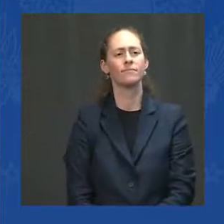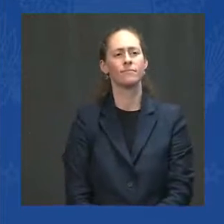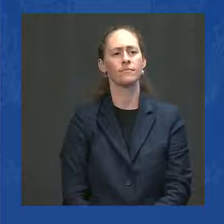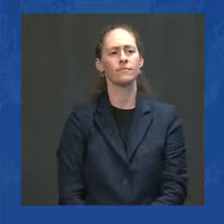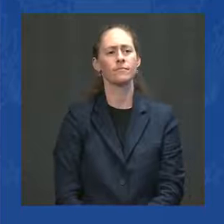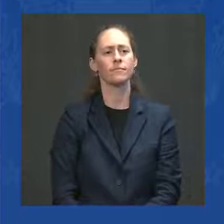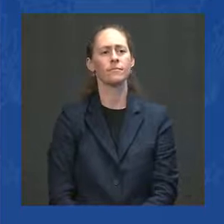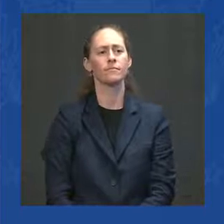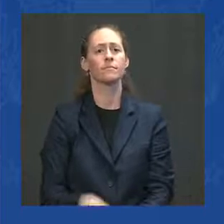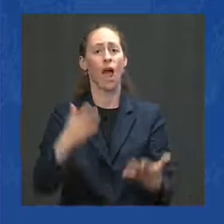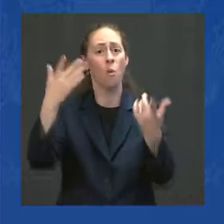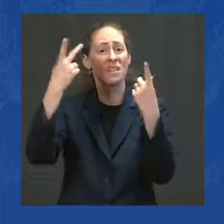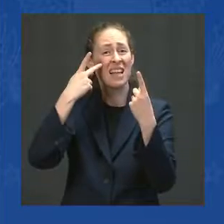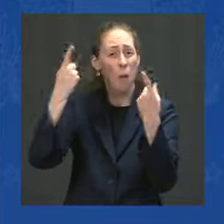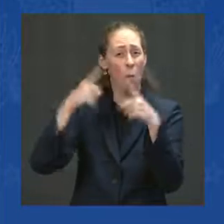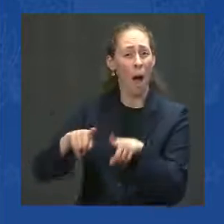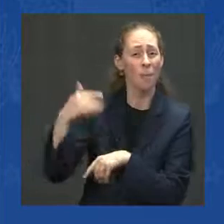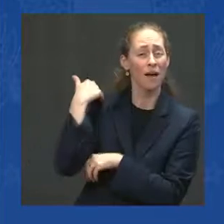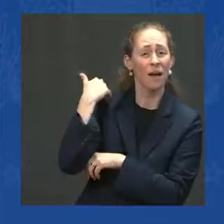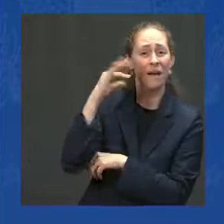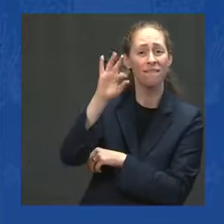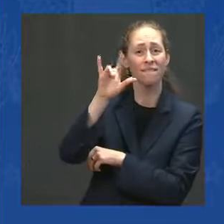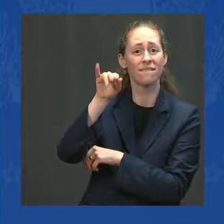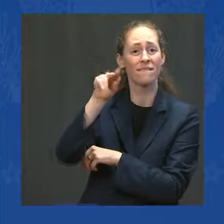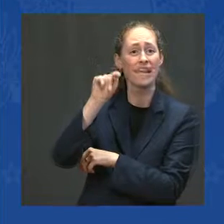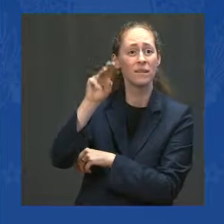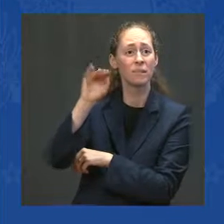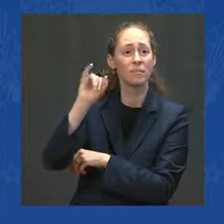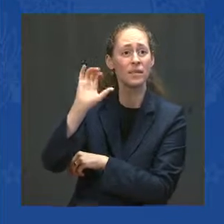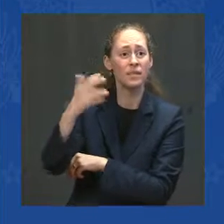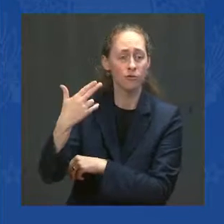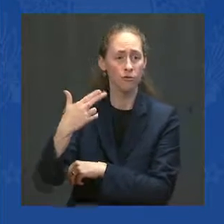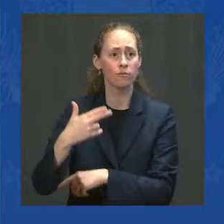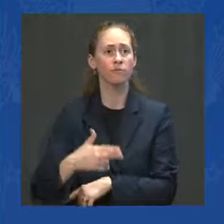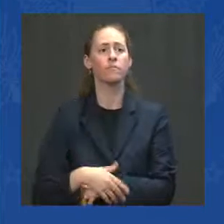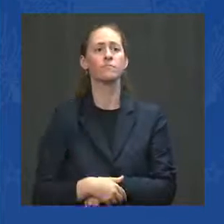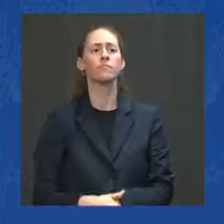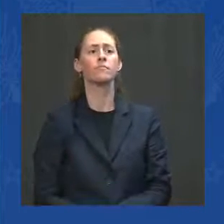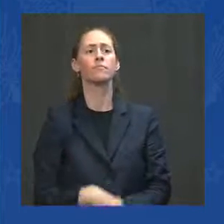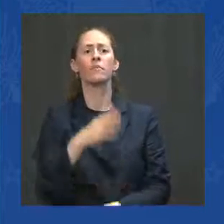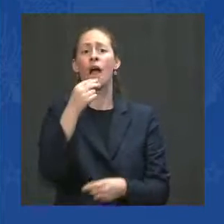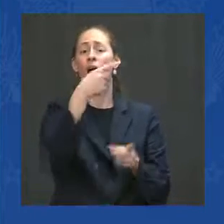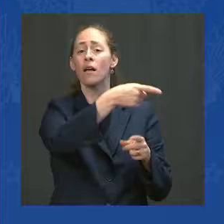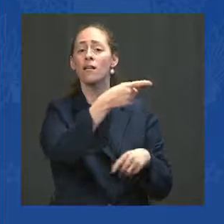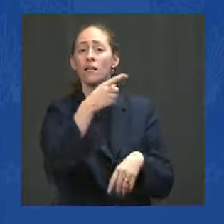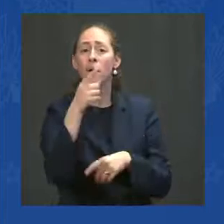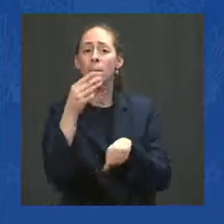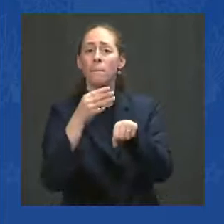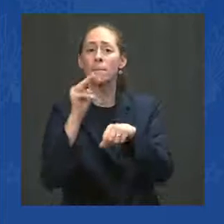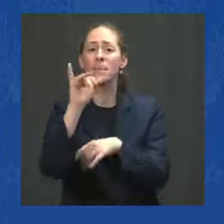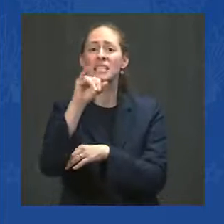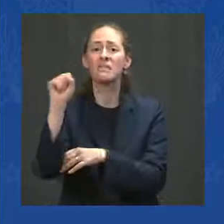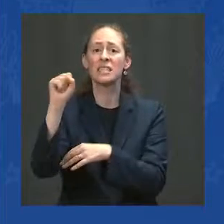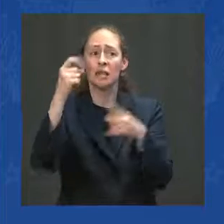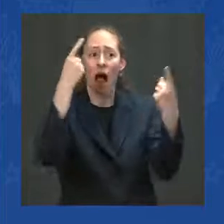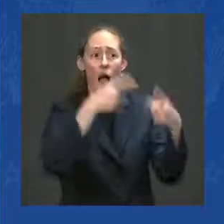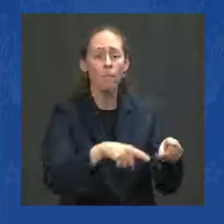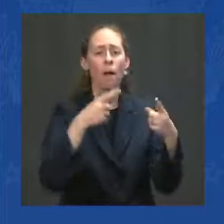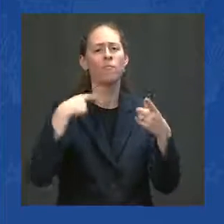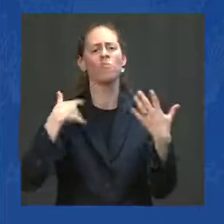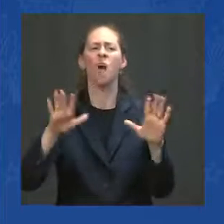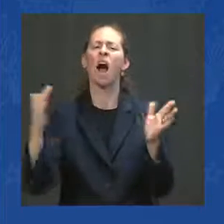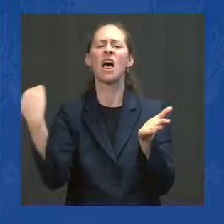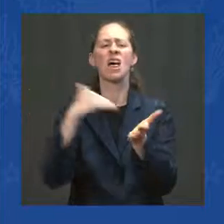Mississippi. Can never let it happen again. High-speed internet, going to be available and affordable everywhere